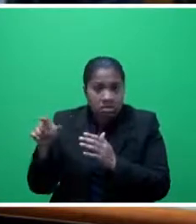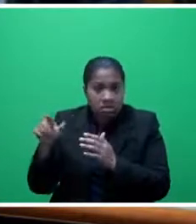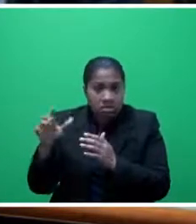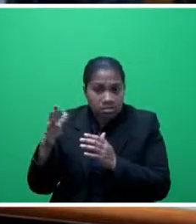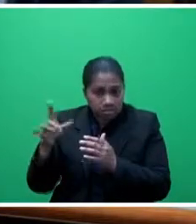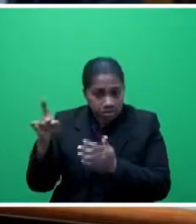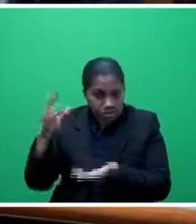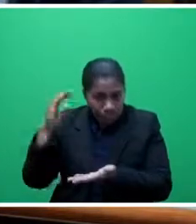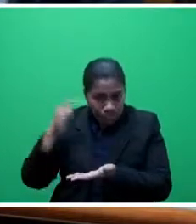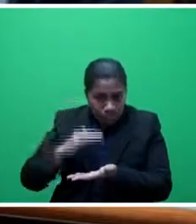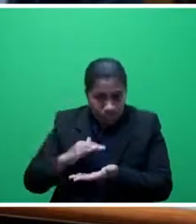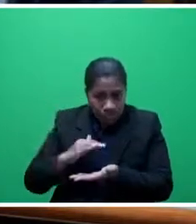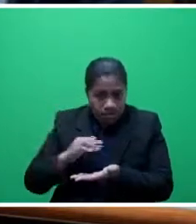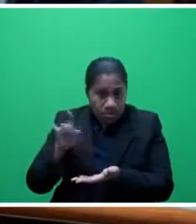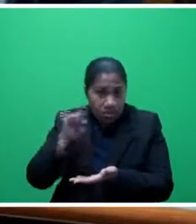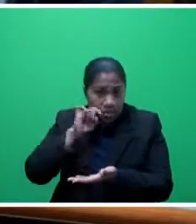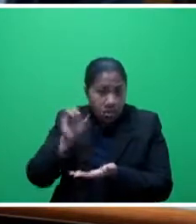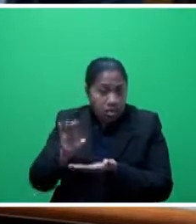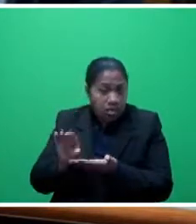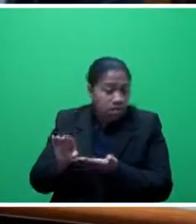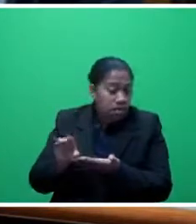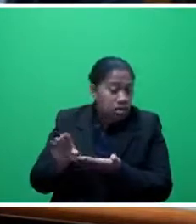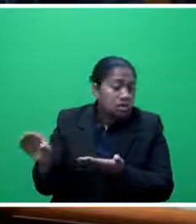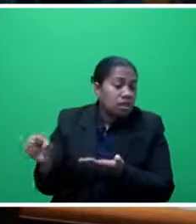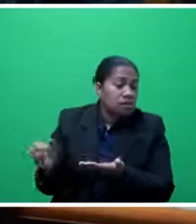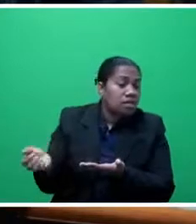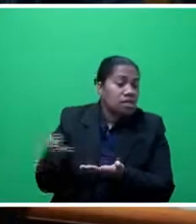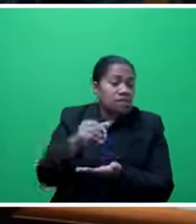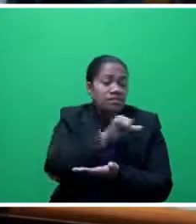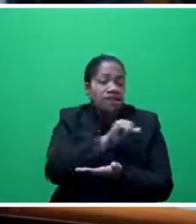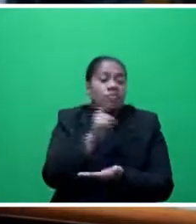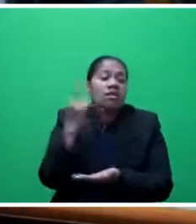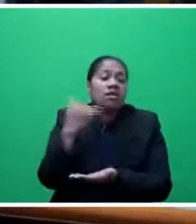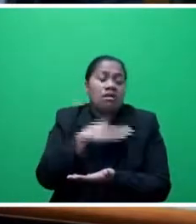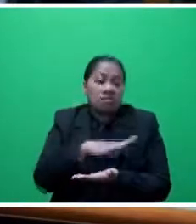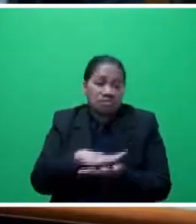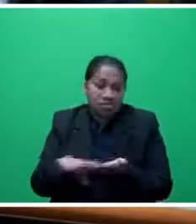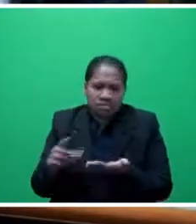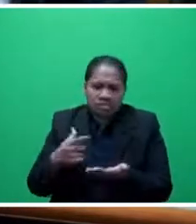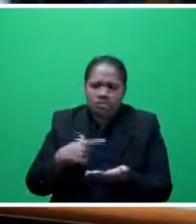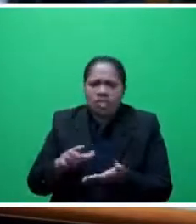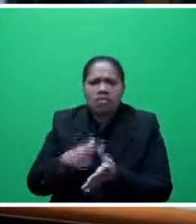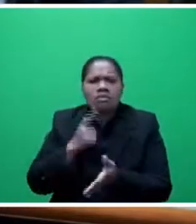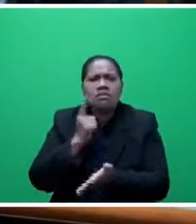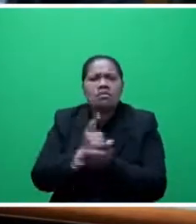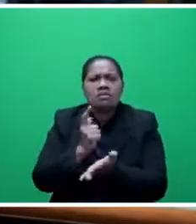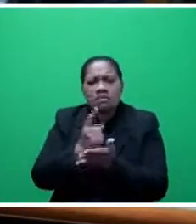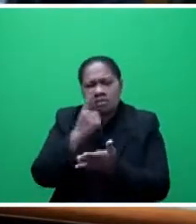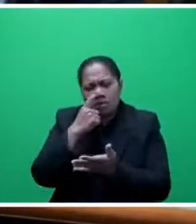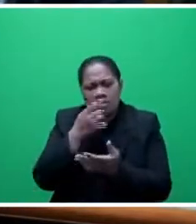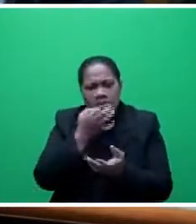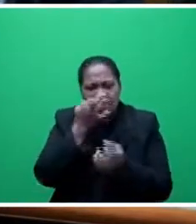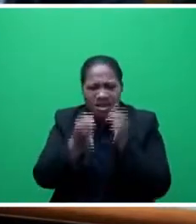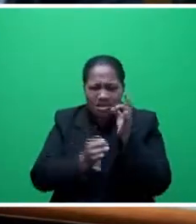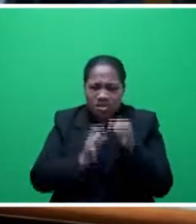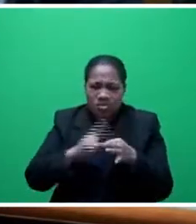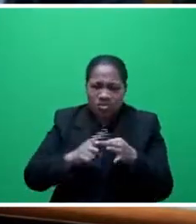reduced, they will be refunded the $100, because a lot of people have made inquiries with respect to